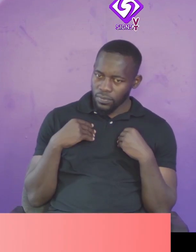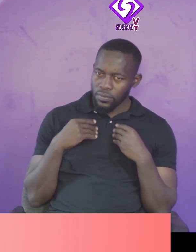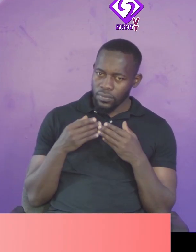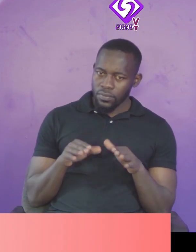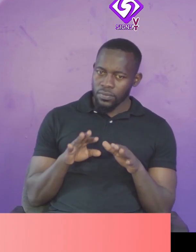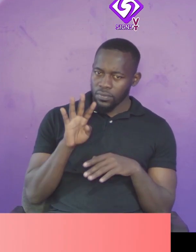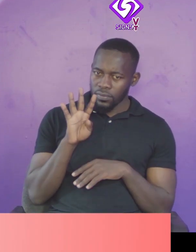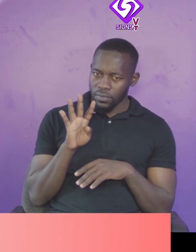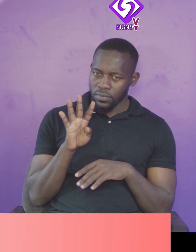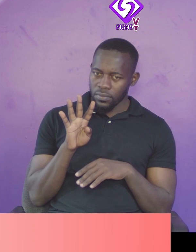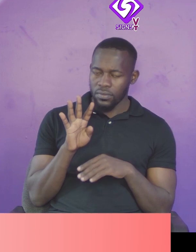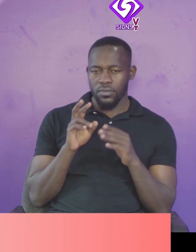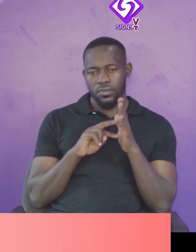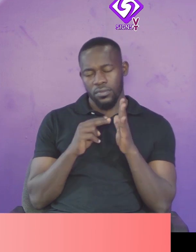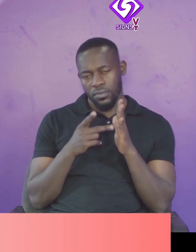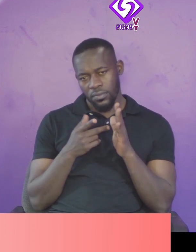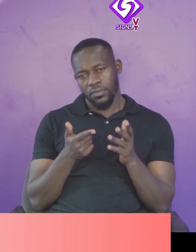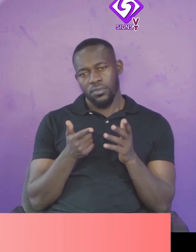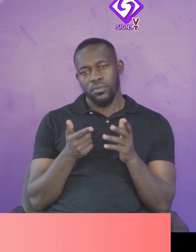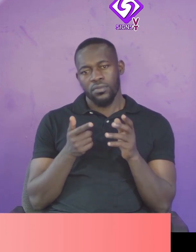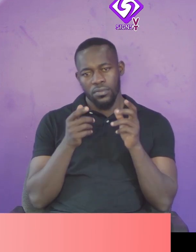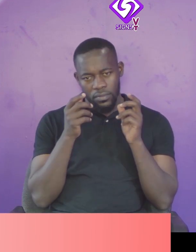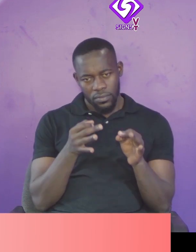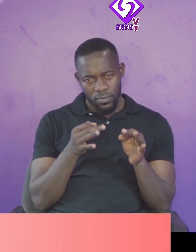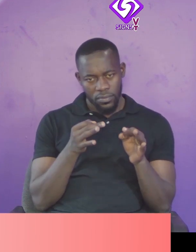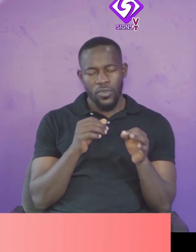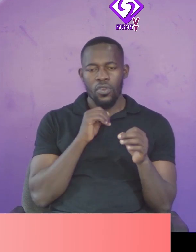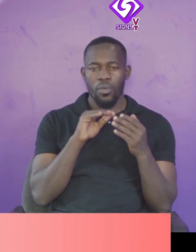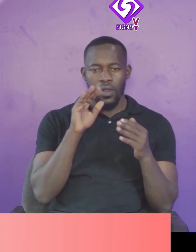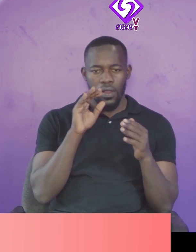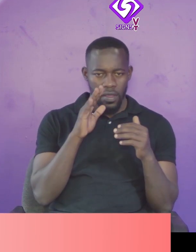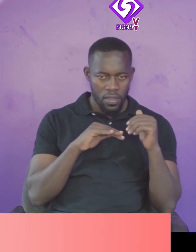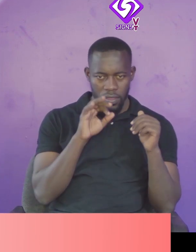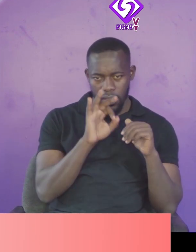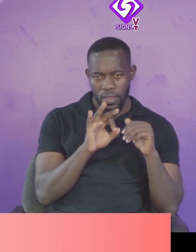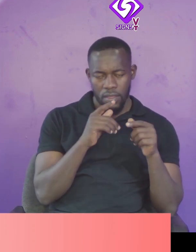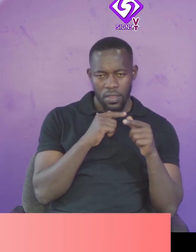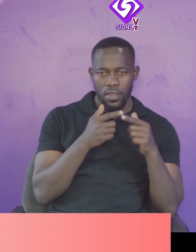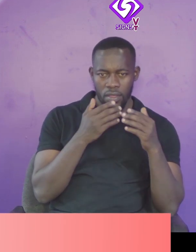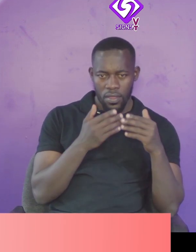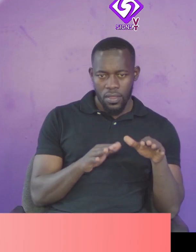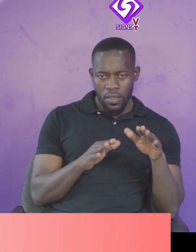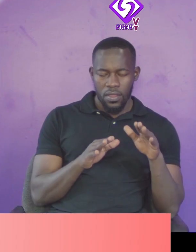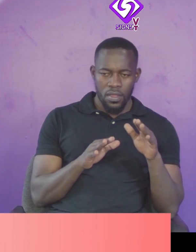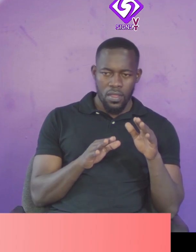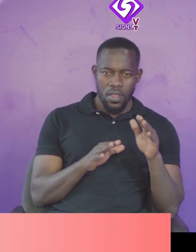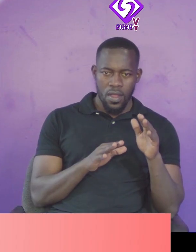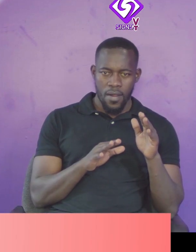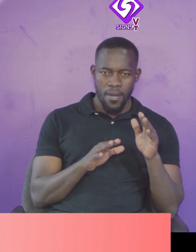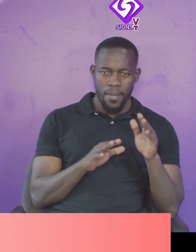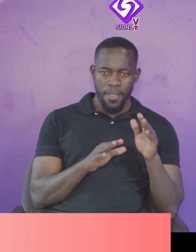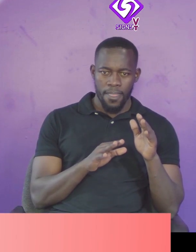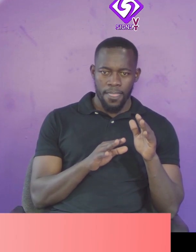game, it means if they didn't score more than 3, they would have been beaten. Yeah. So that's one thing they